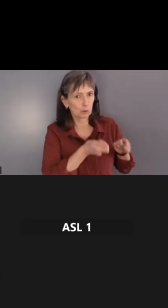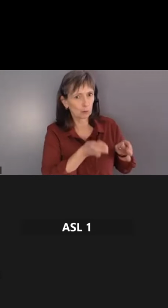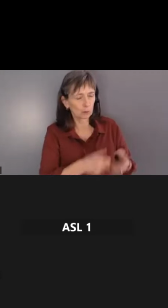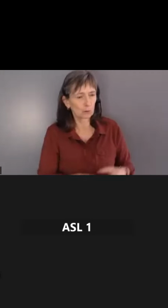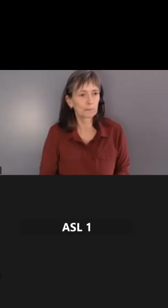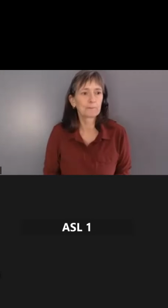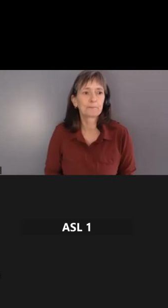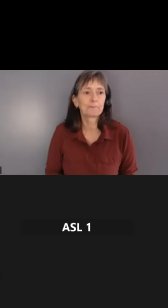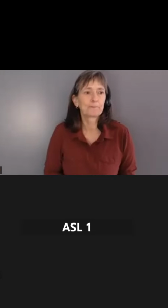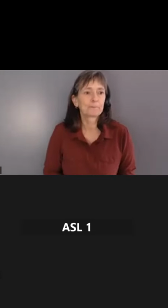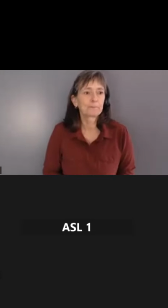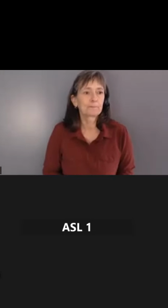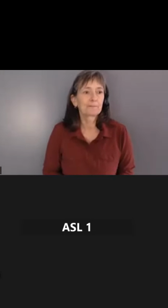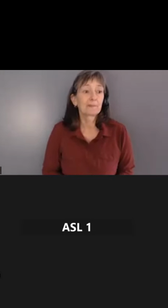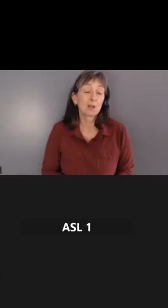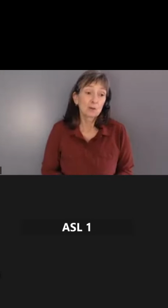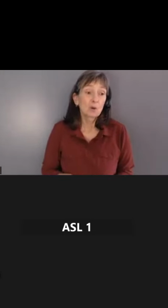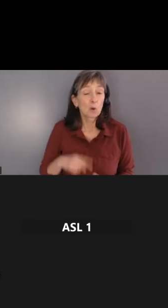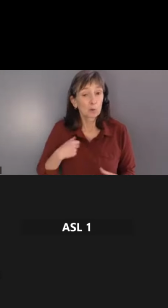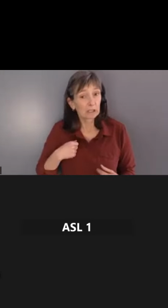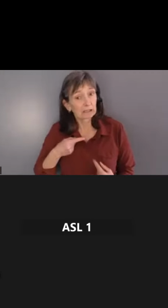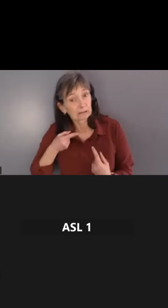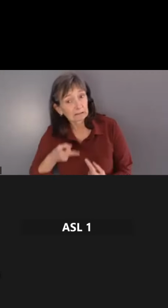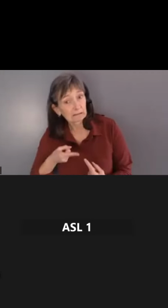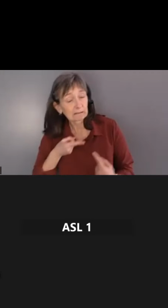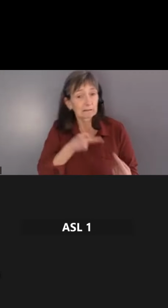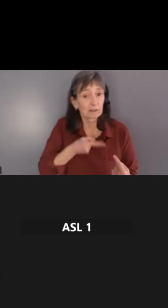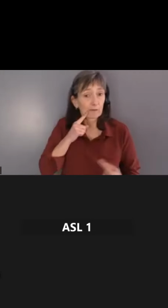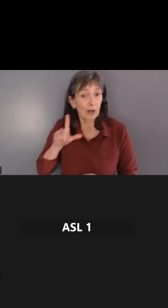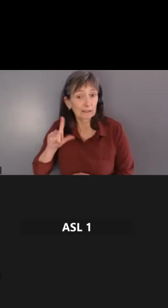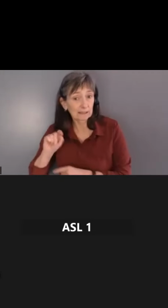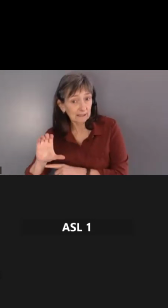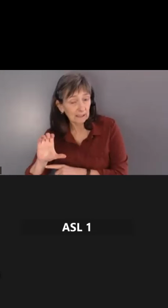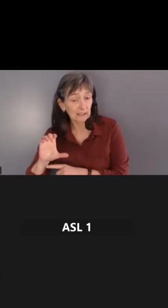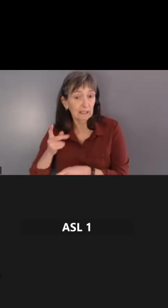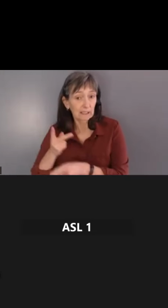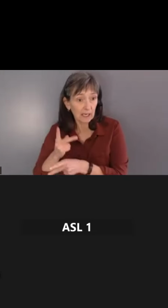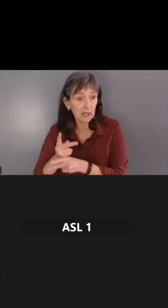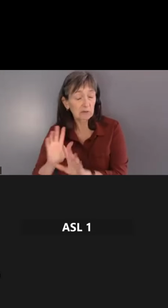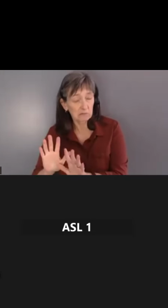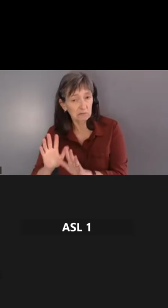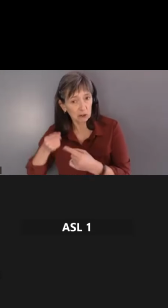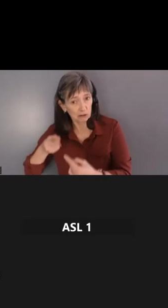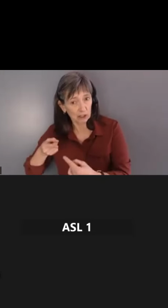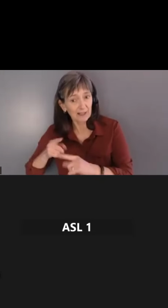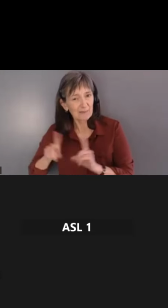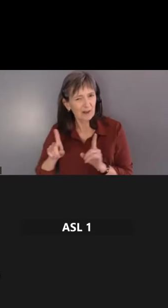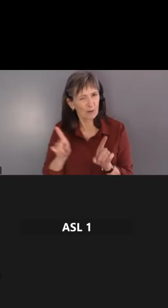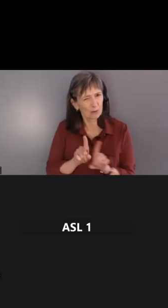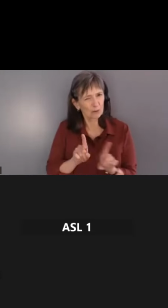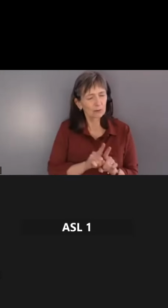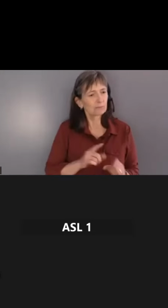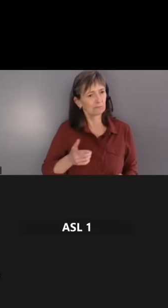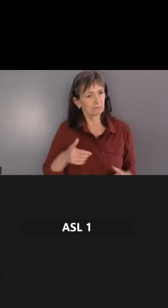But in addition to struggling to meet the growing demand for long-term care services, the current approach that is being taken in Canada is also resulting in a